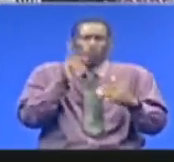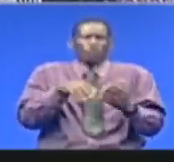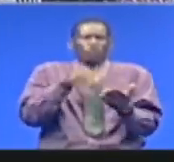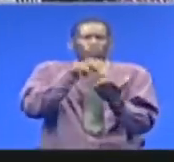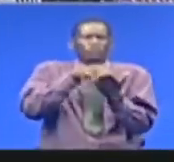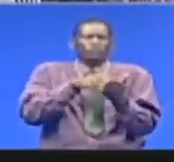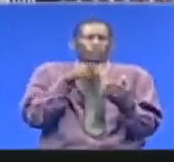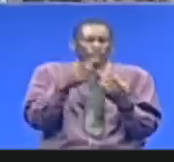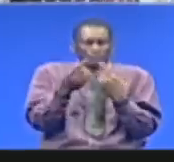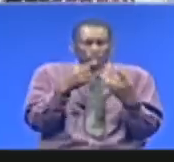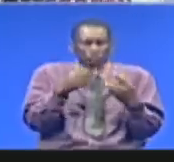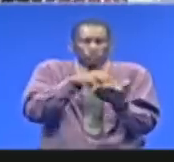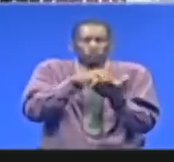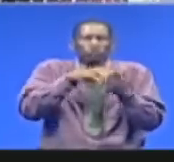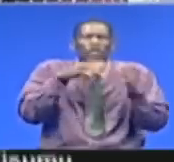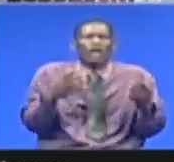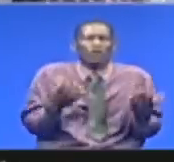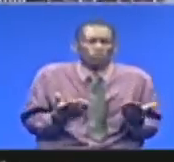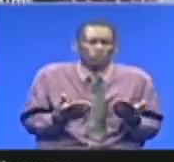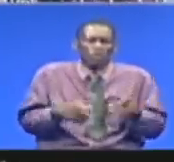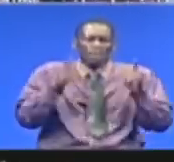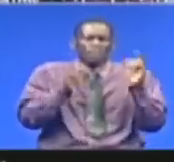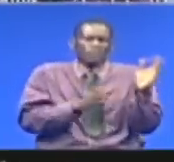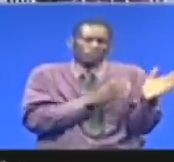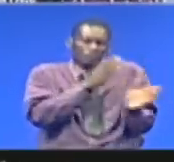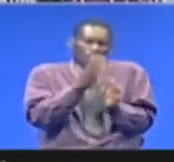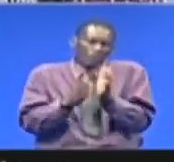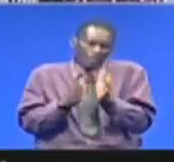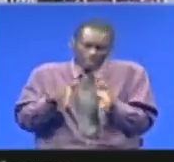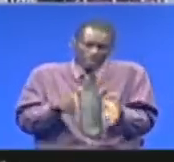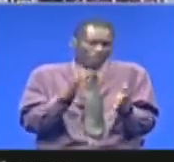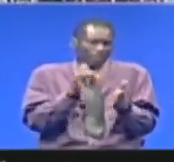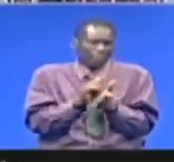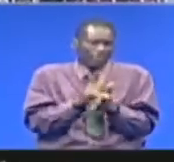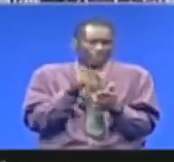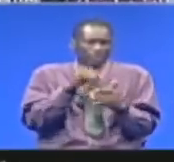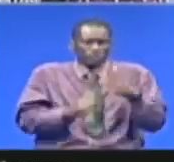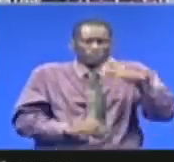this dialogue? So it must be structured in such a way it's anchored on very strong